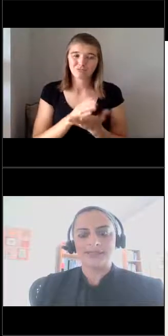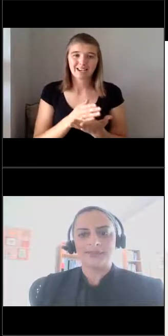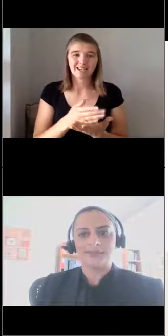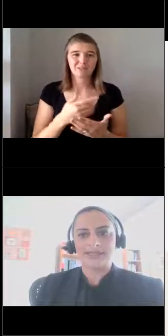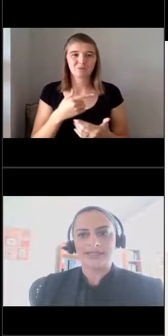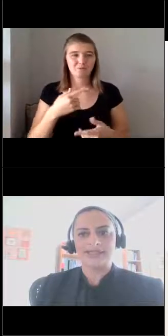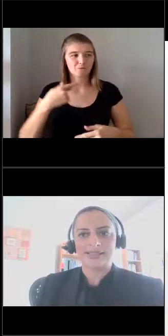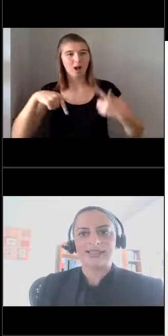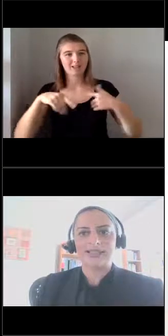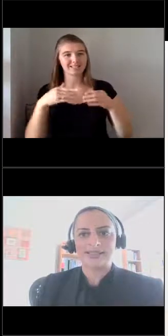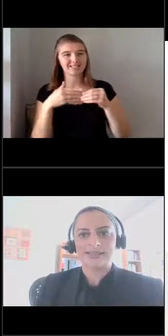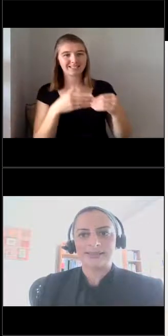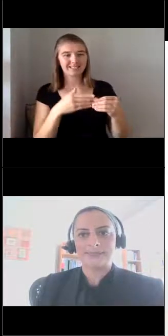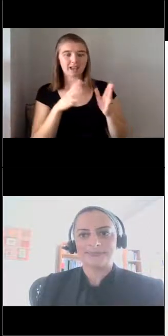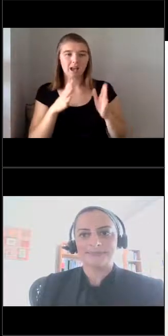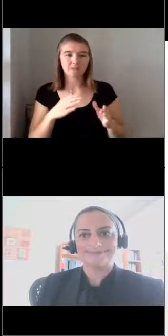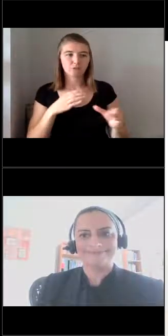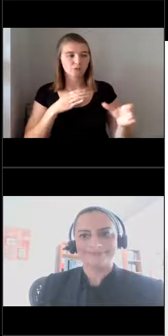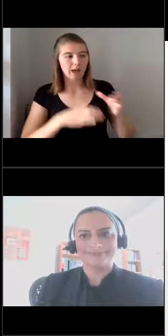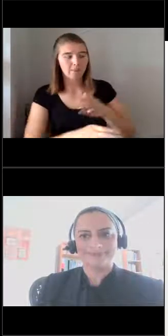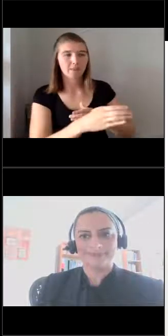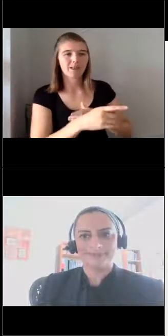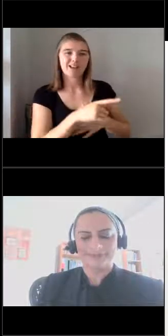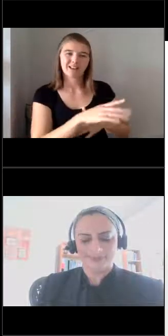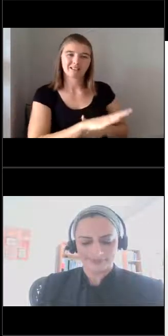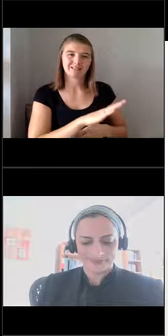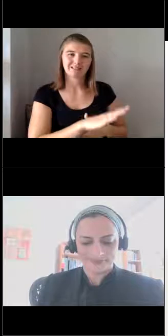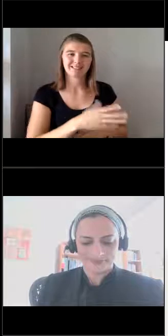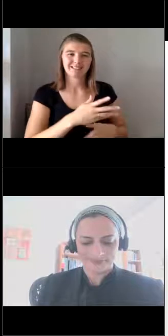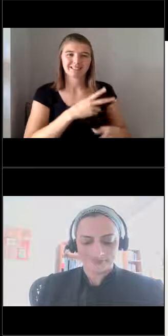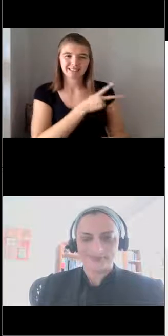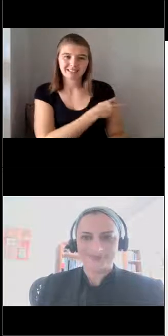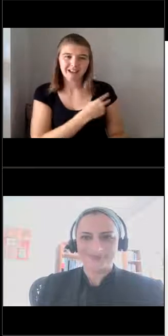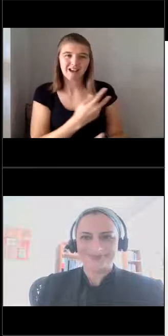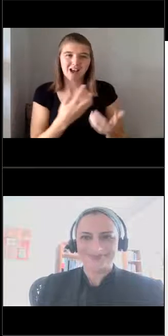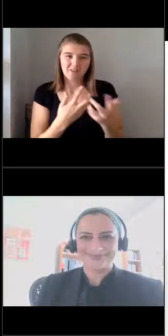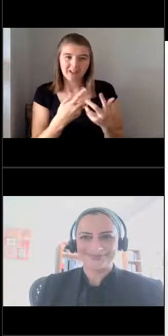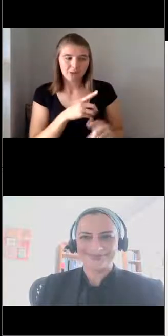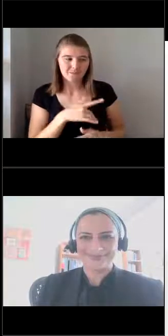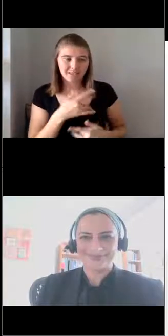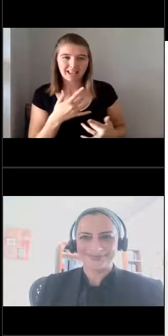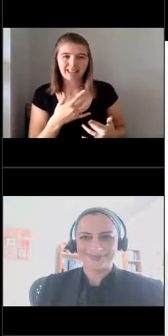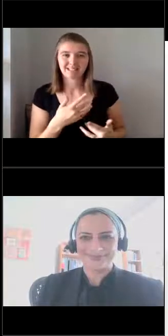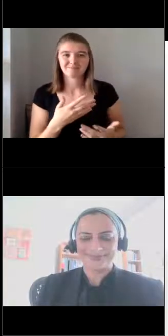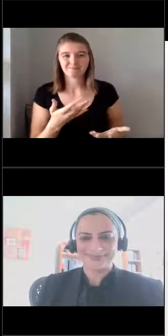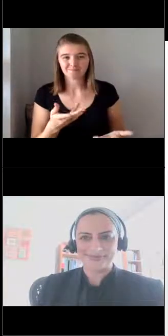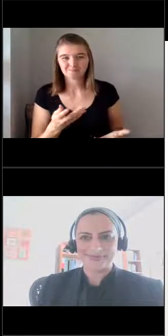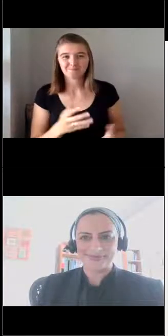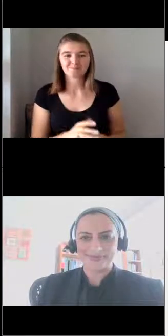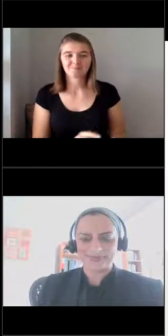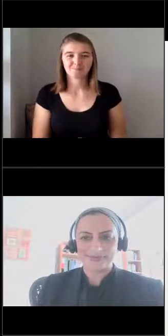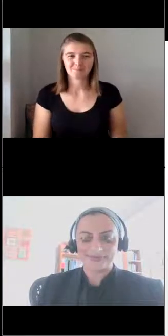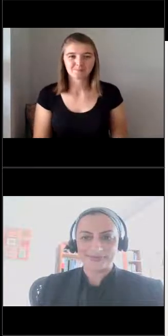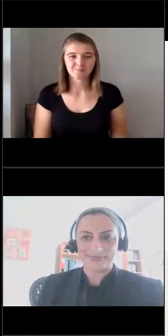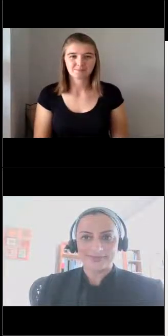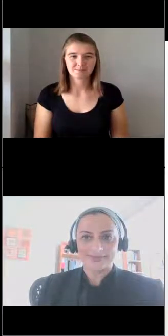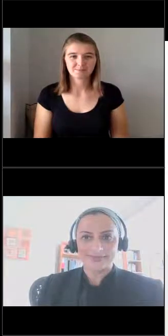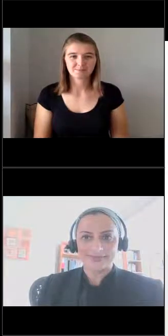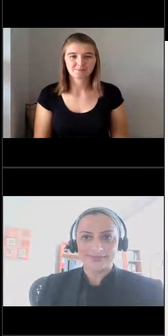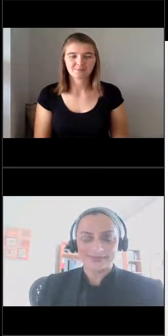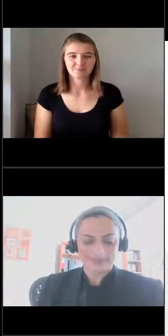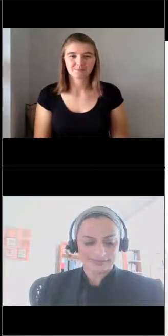and in circumstances like this. Well, that leads me to a question that was actually submitted by by one of